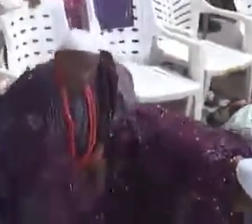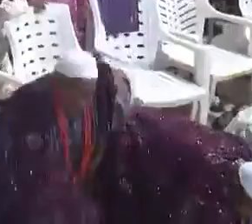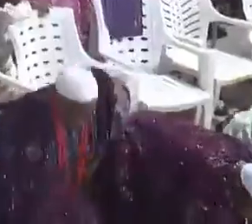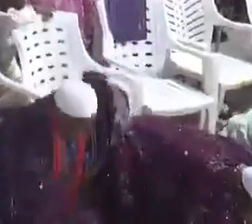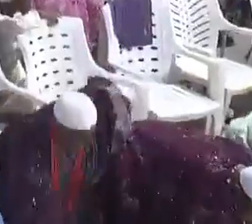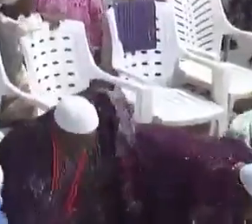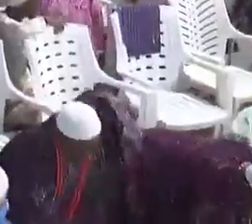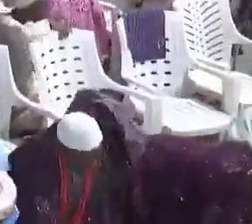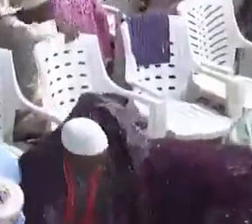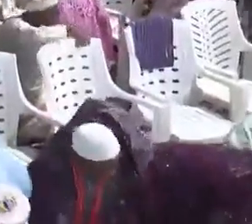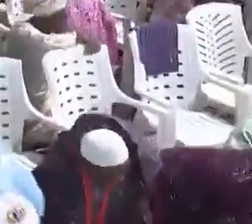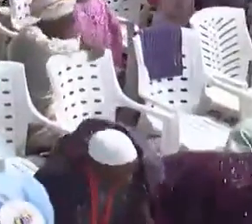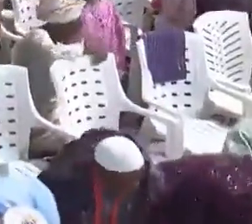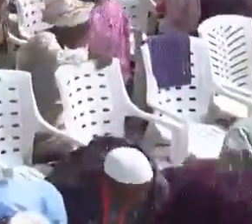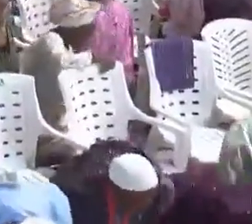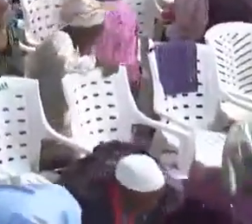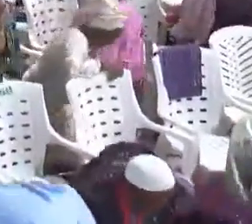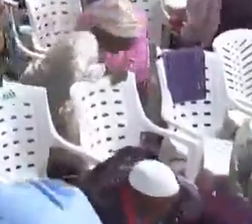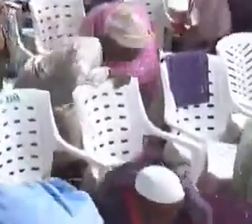Amen.